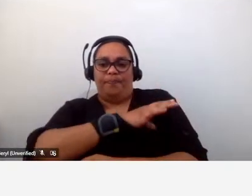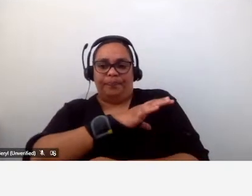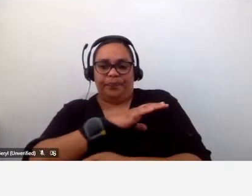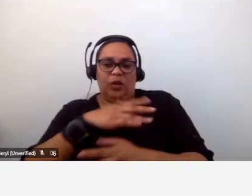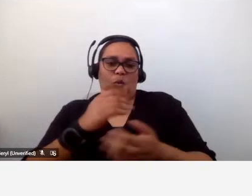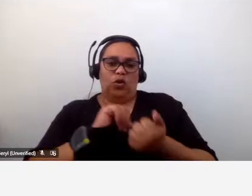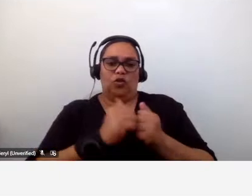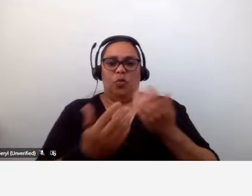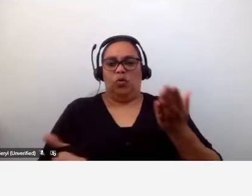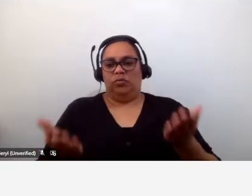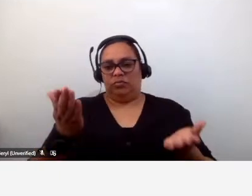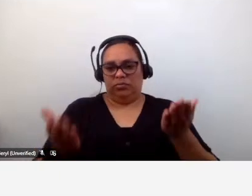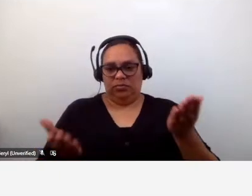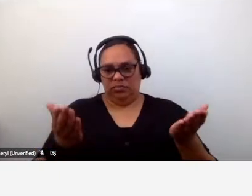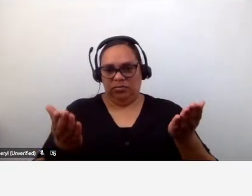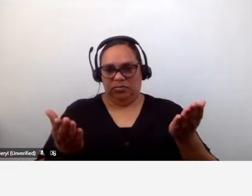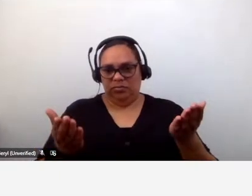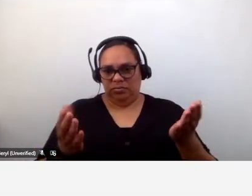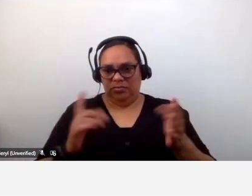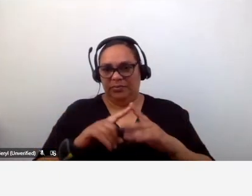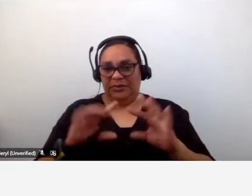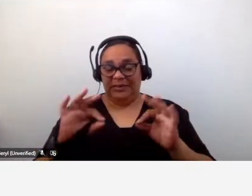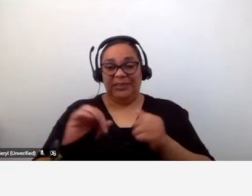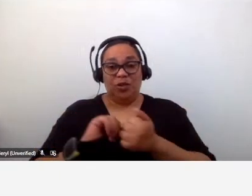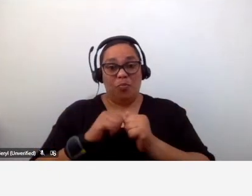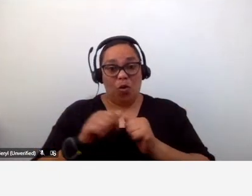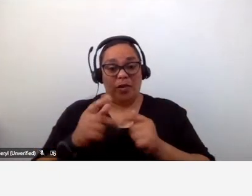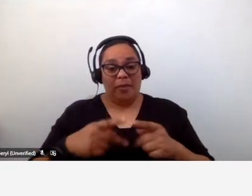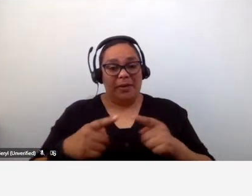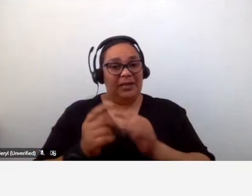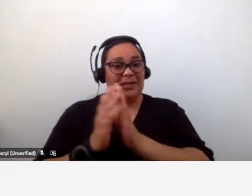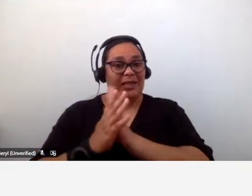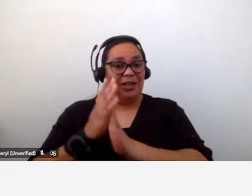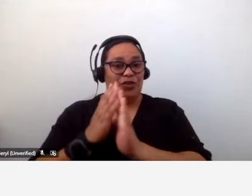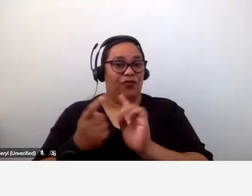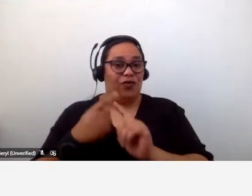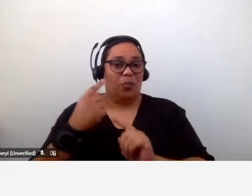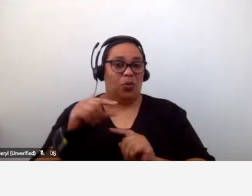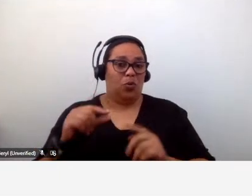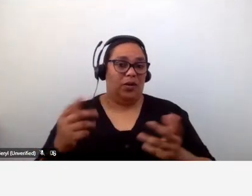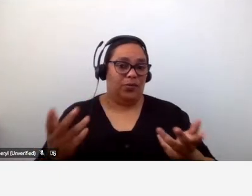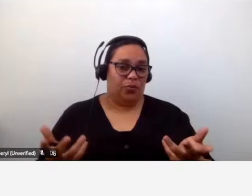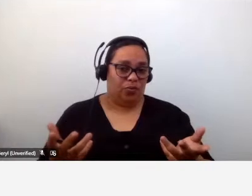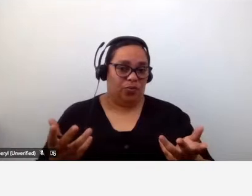ground. And despite that, that sport ground is a heritage of Guguletu.